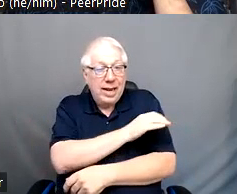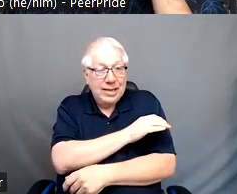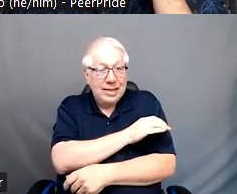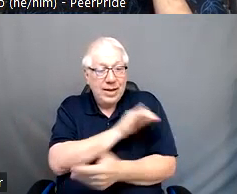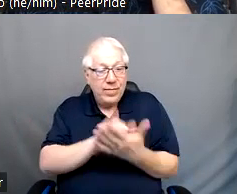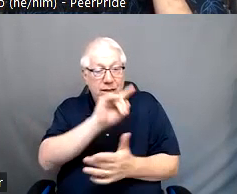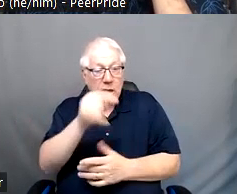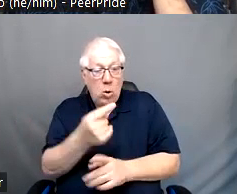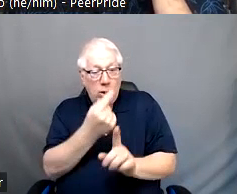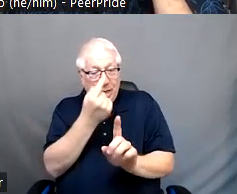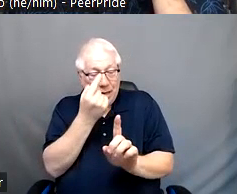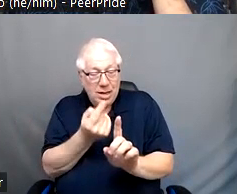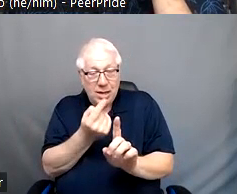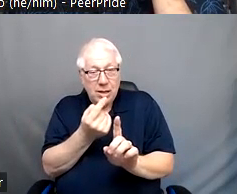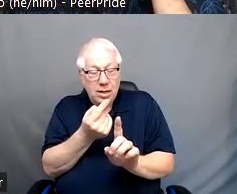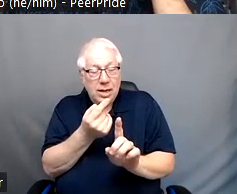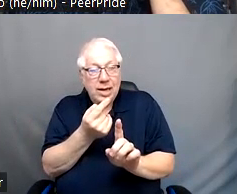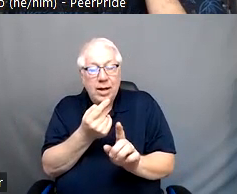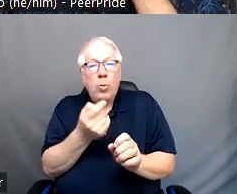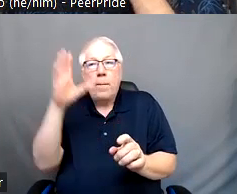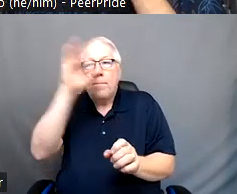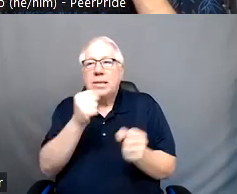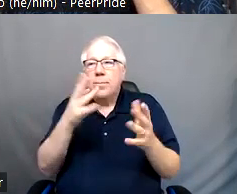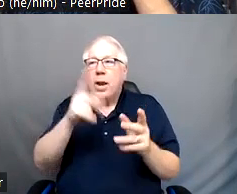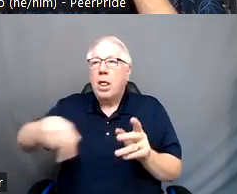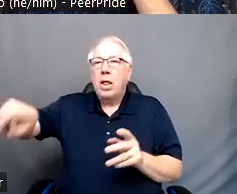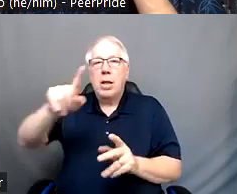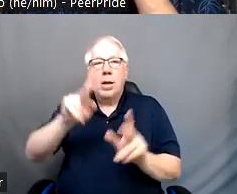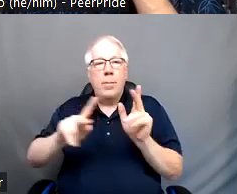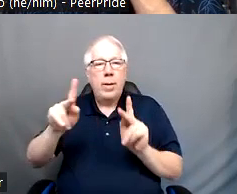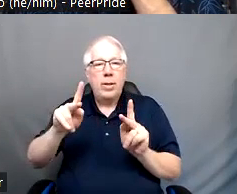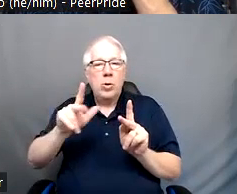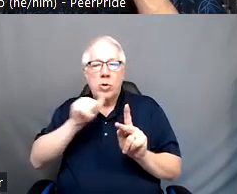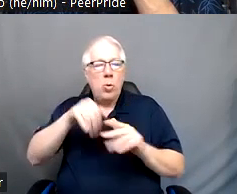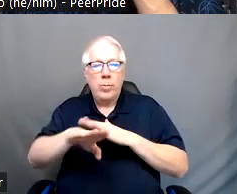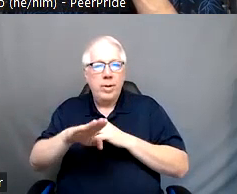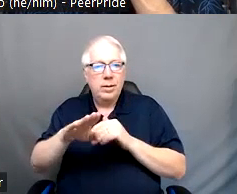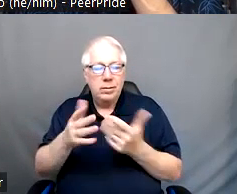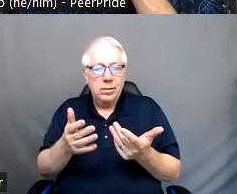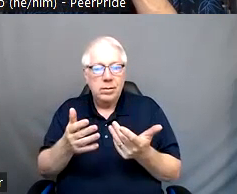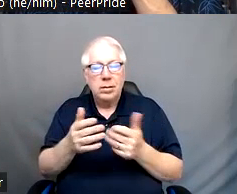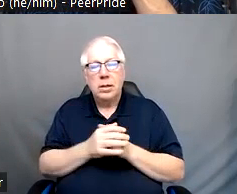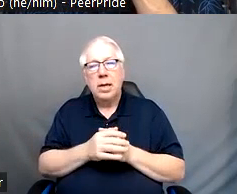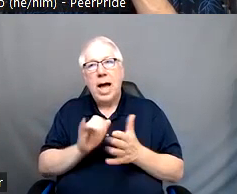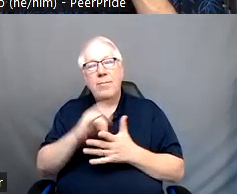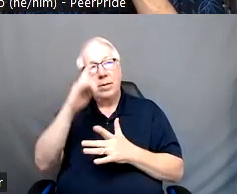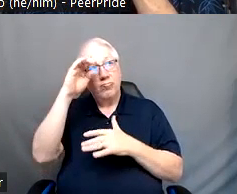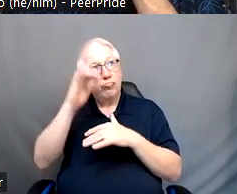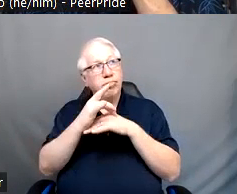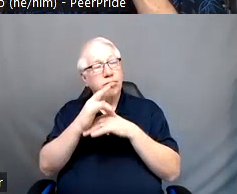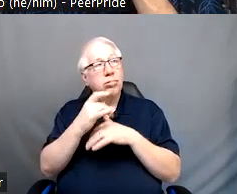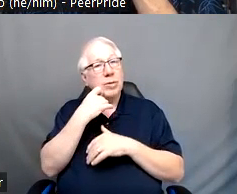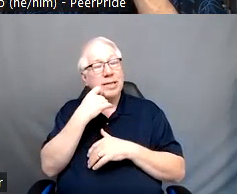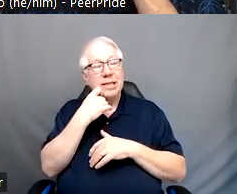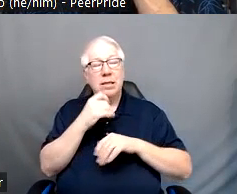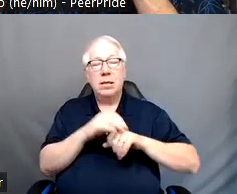the populations who can't even get in the doors. So that's the thing that's been on my mind recently. But in addition to that,